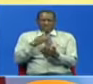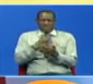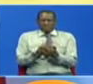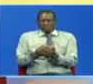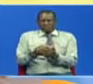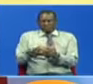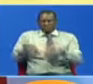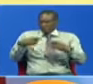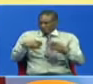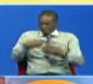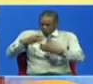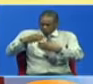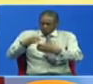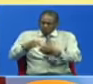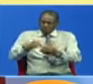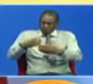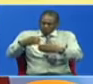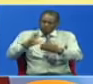samples